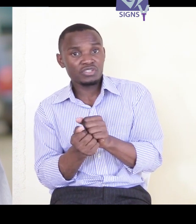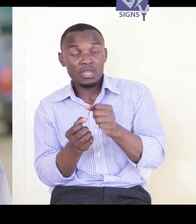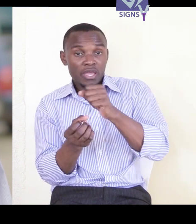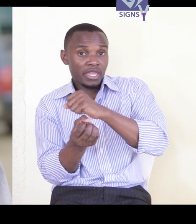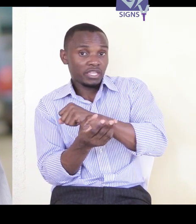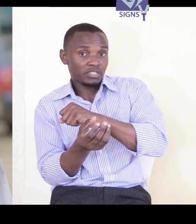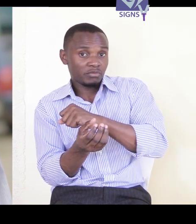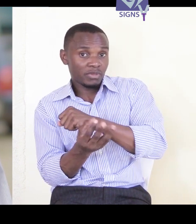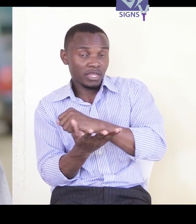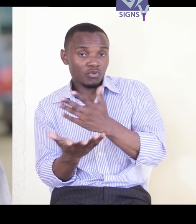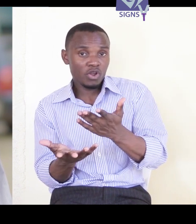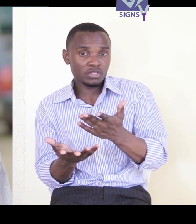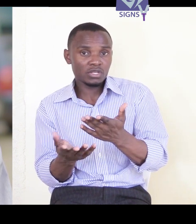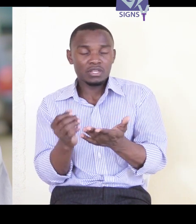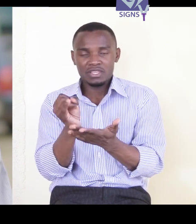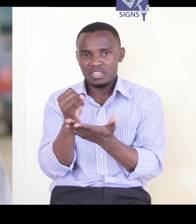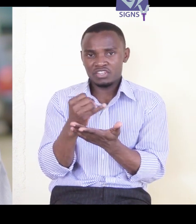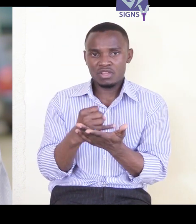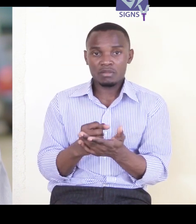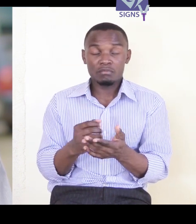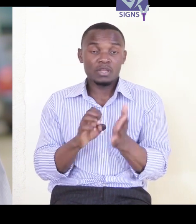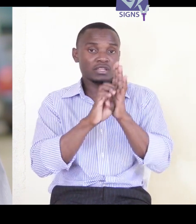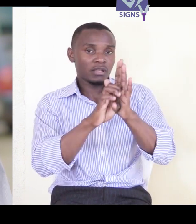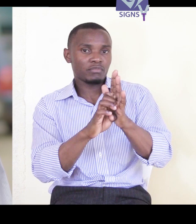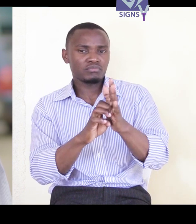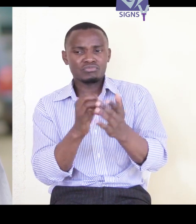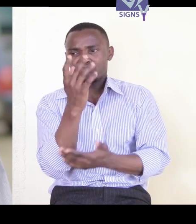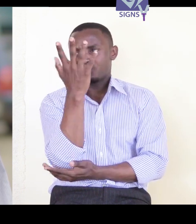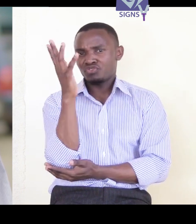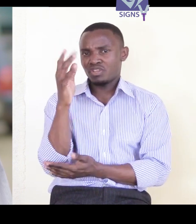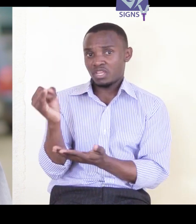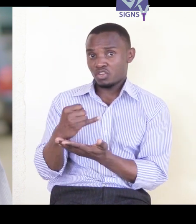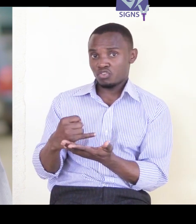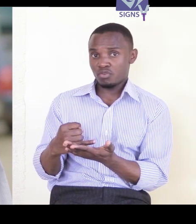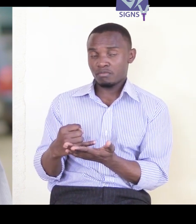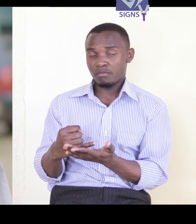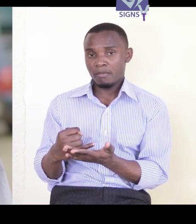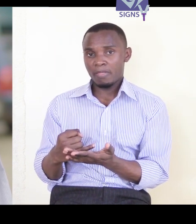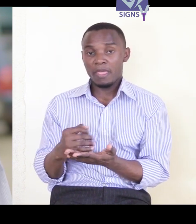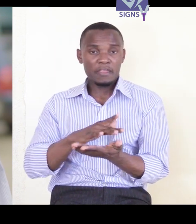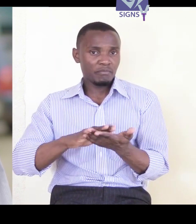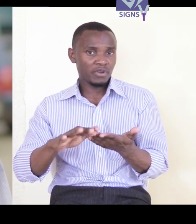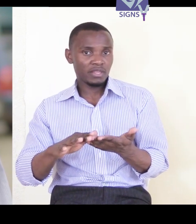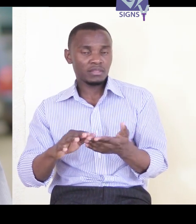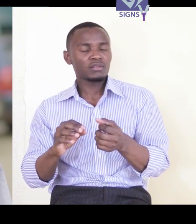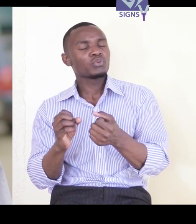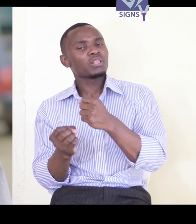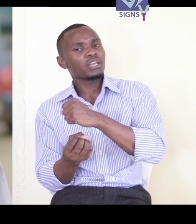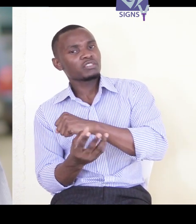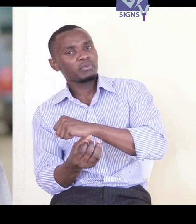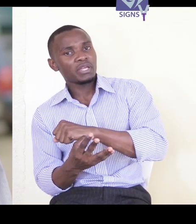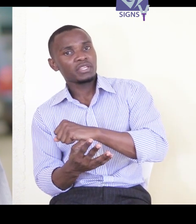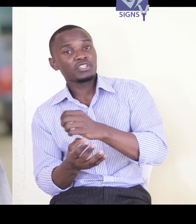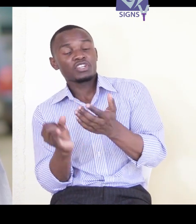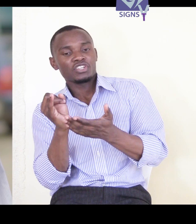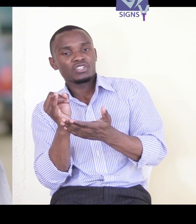a diagram in Braille, they will do an explanation in the book. Okay? For example, if they draw a tree in Braille,